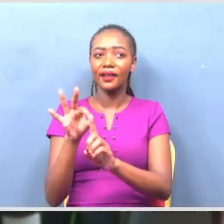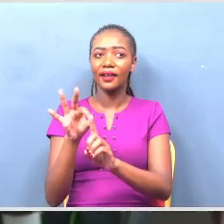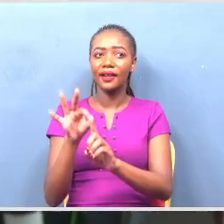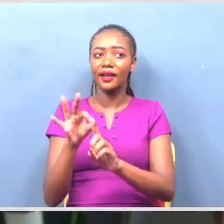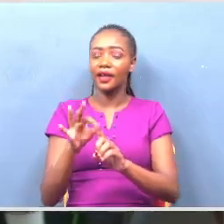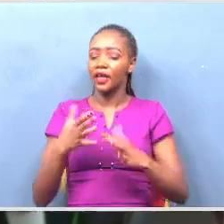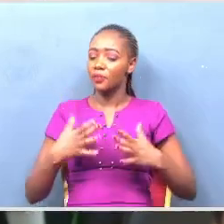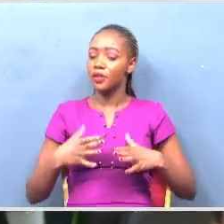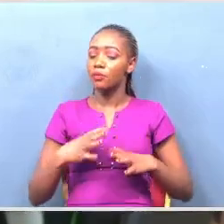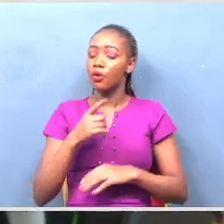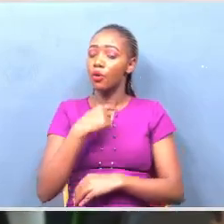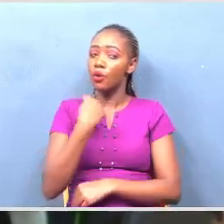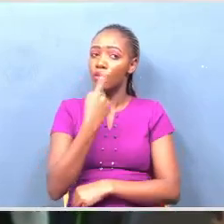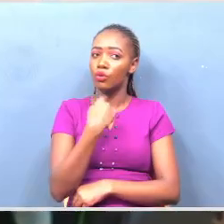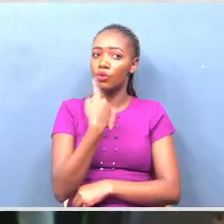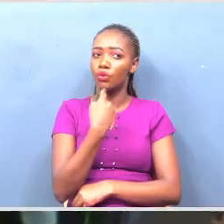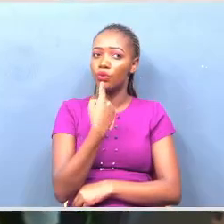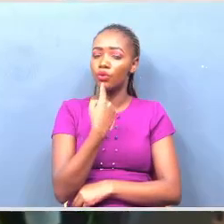those who have